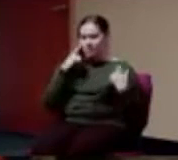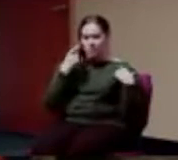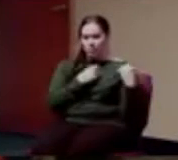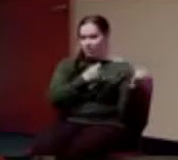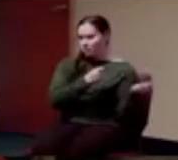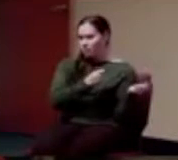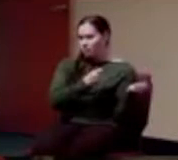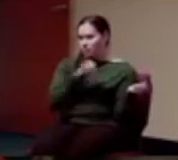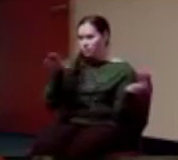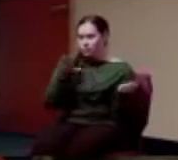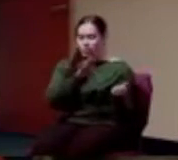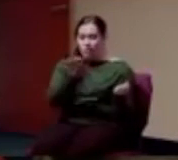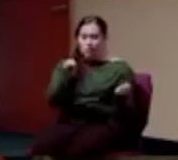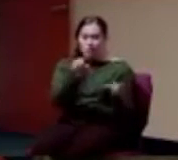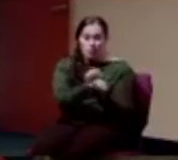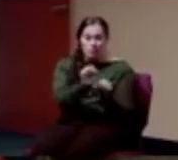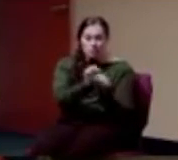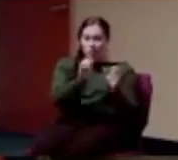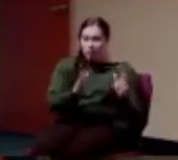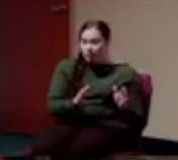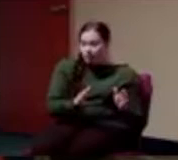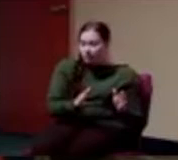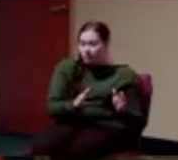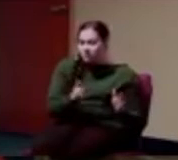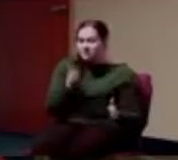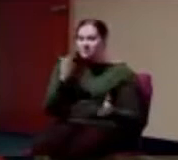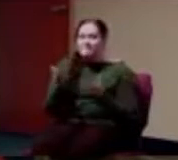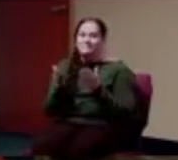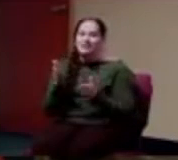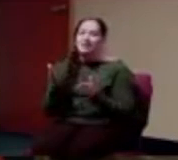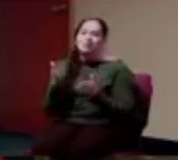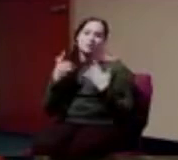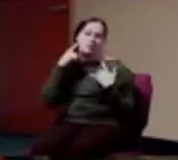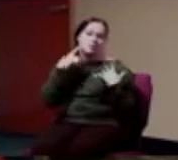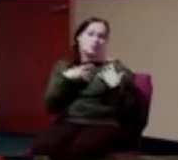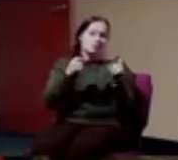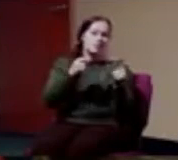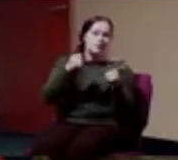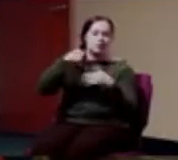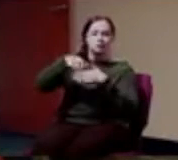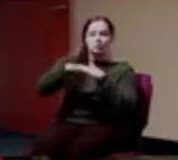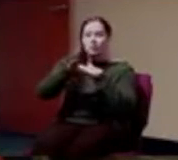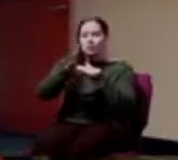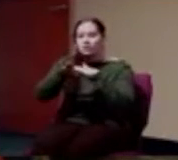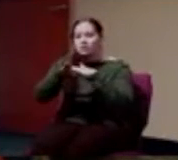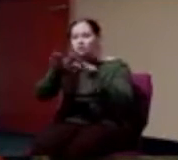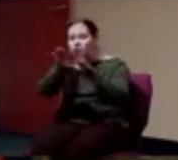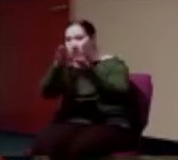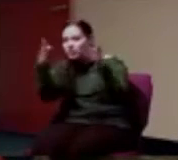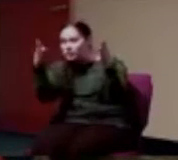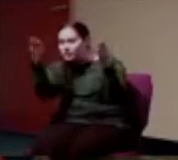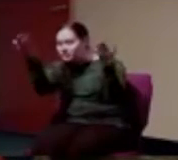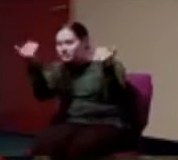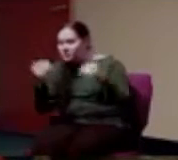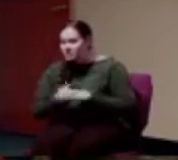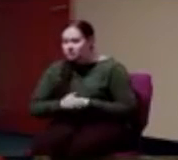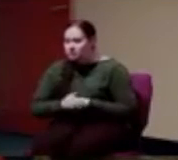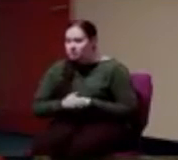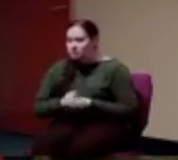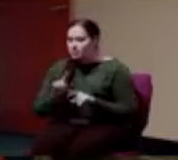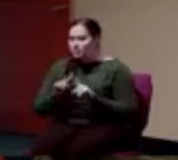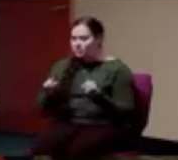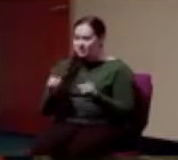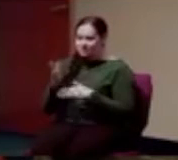might be brave enough to walk through those doors one Sunday morning, but some won't. Some might never muster up